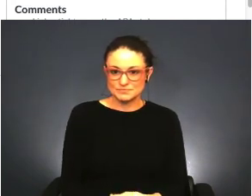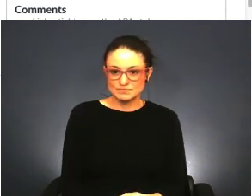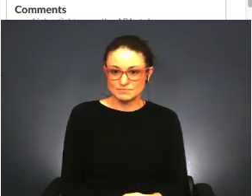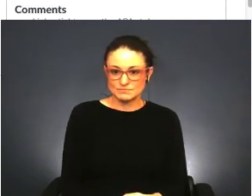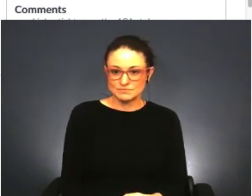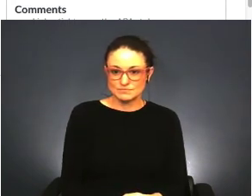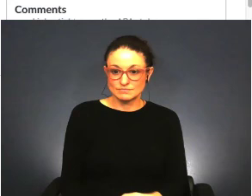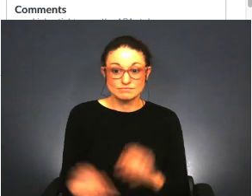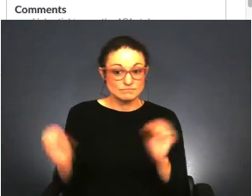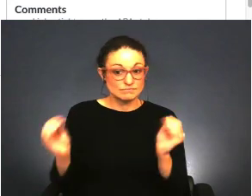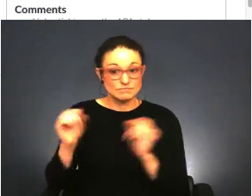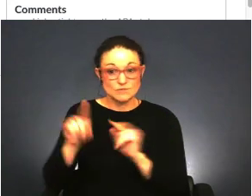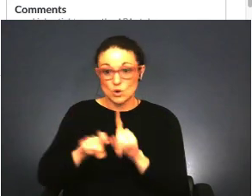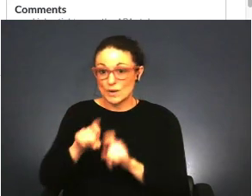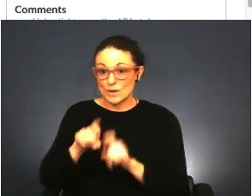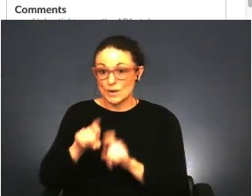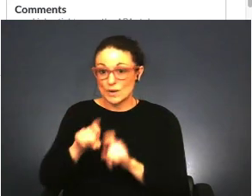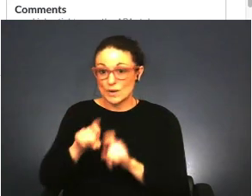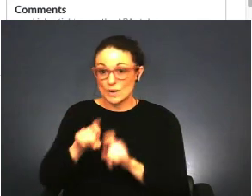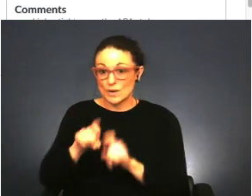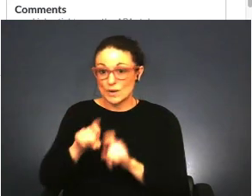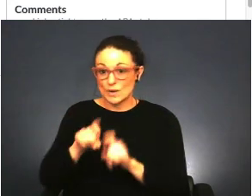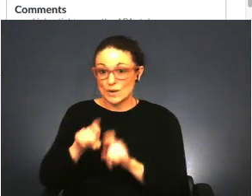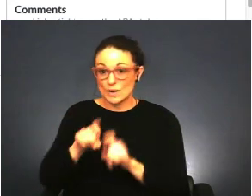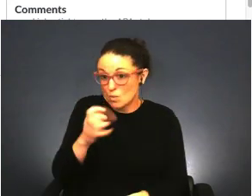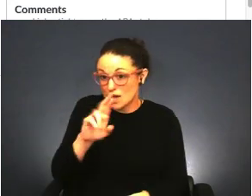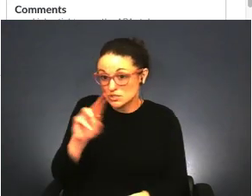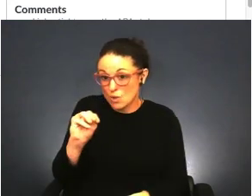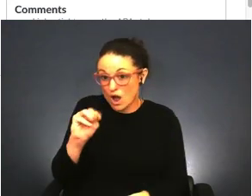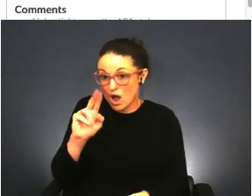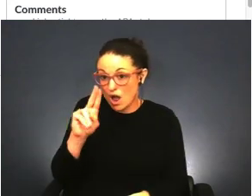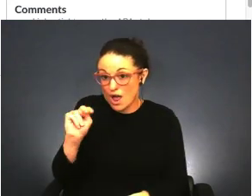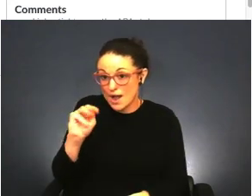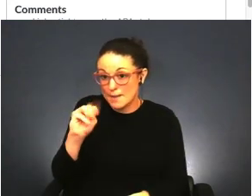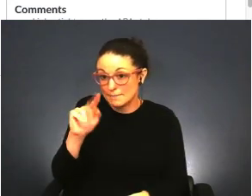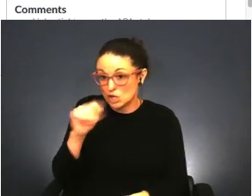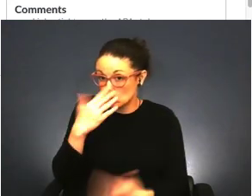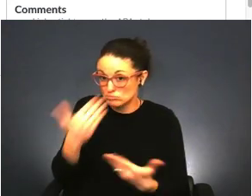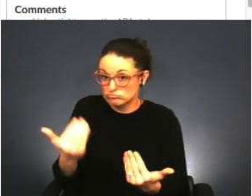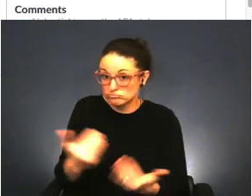And there's no questions in the chat, so if you'd like to unmute and ask your questions, please feel free.